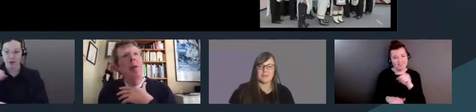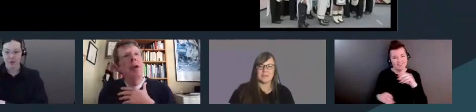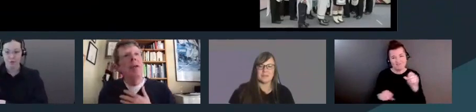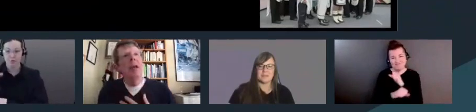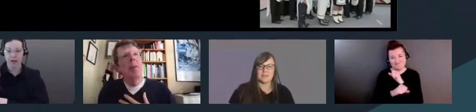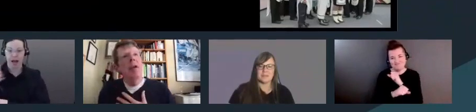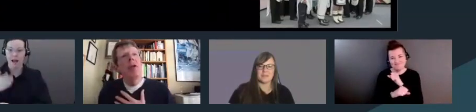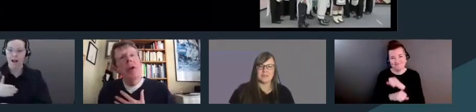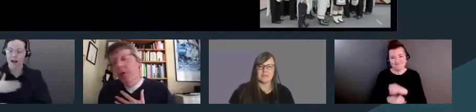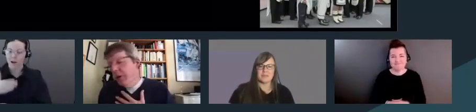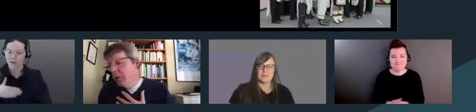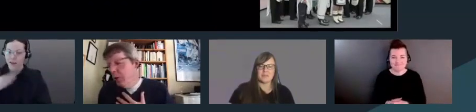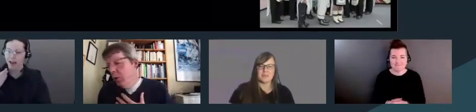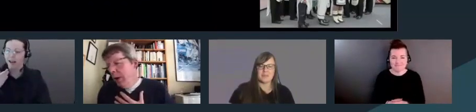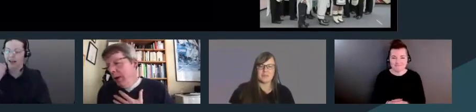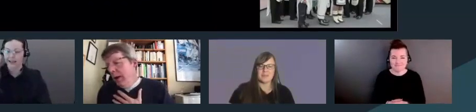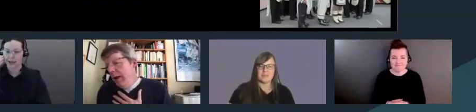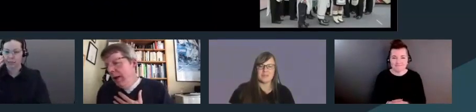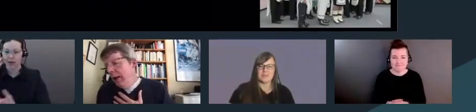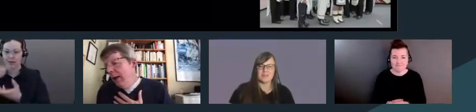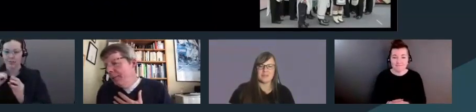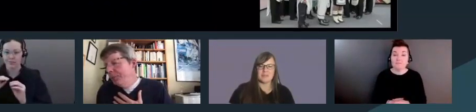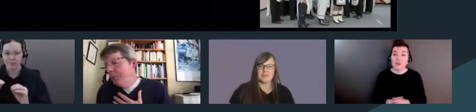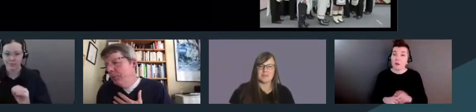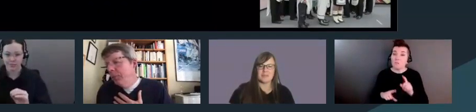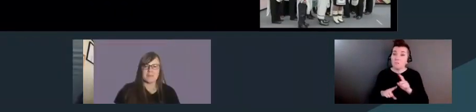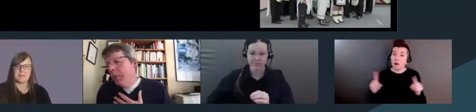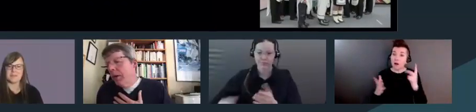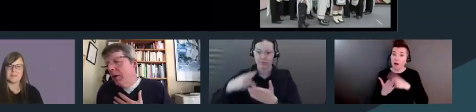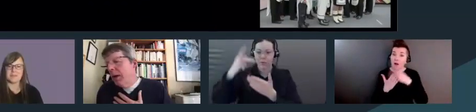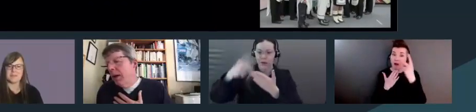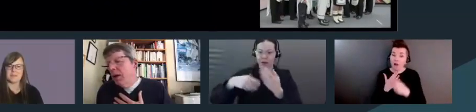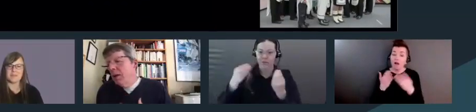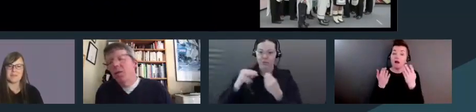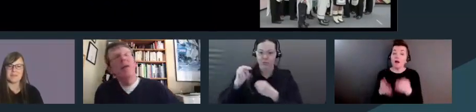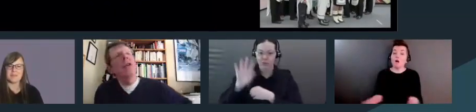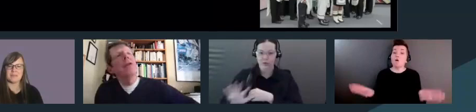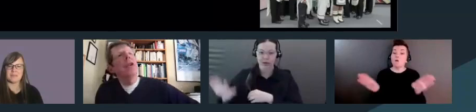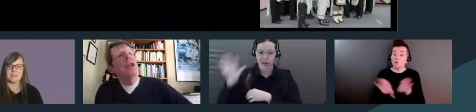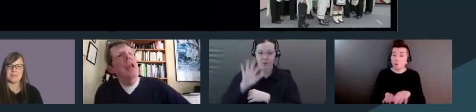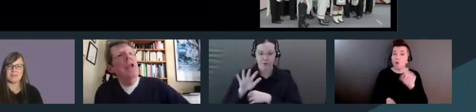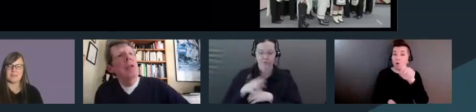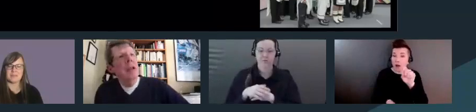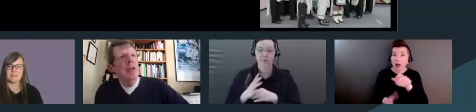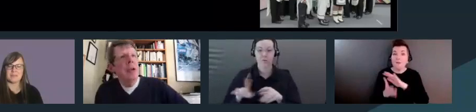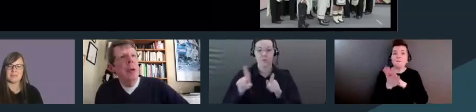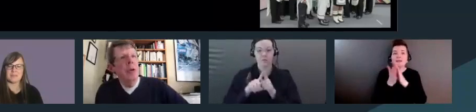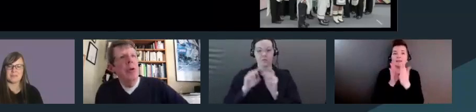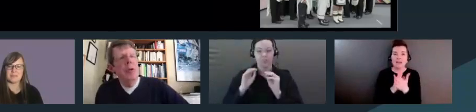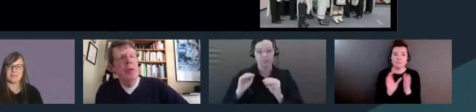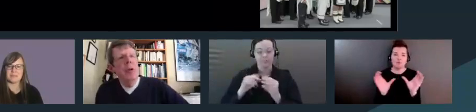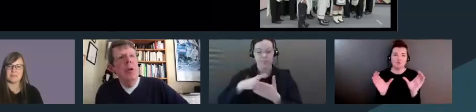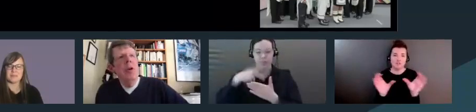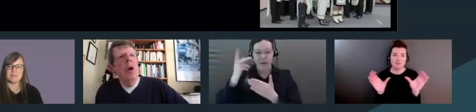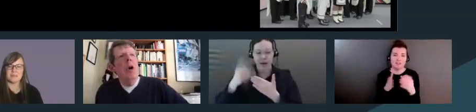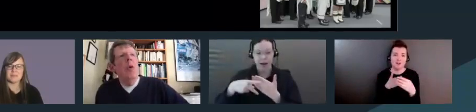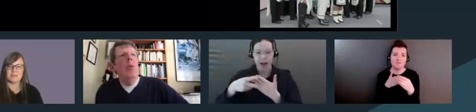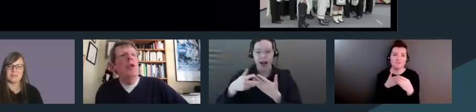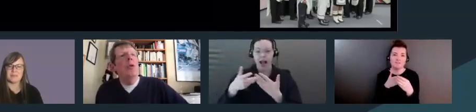But what happened was it evolved into the Certificate for Educational Leadership in